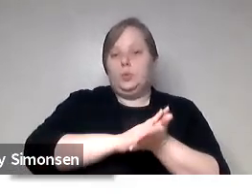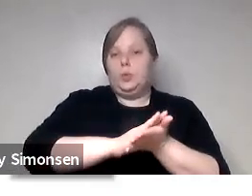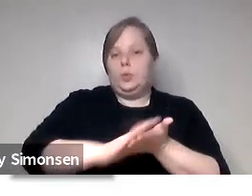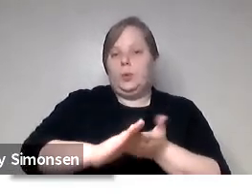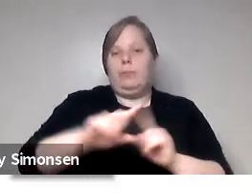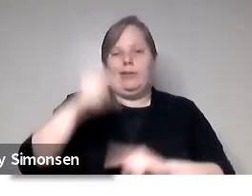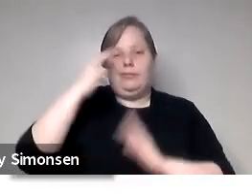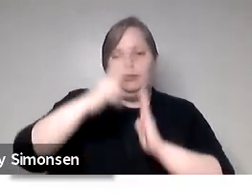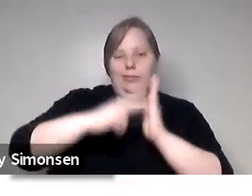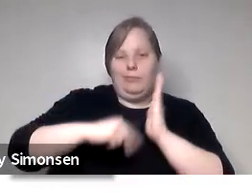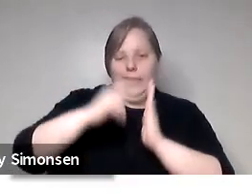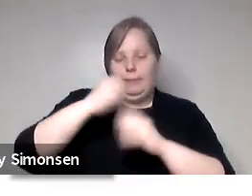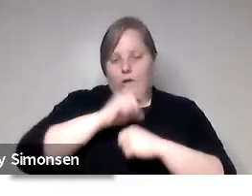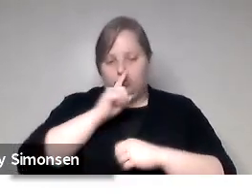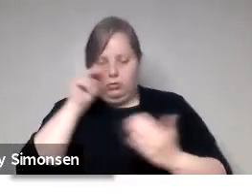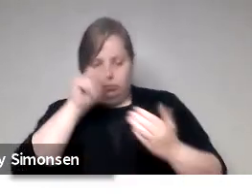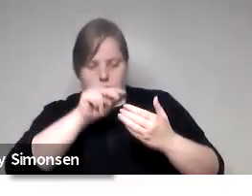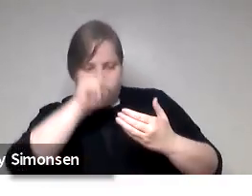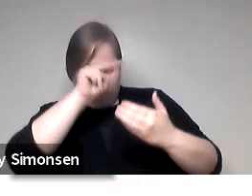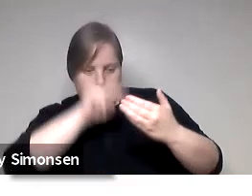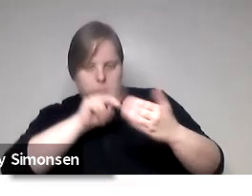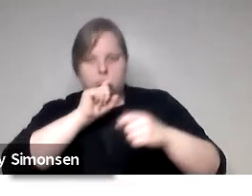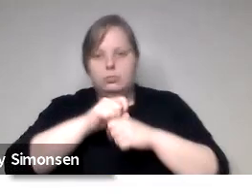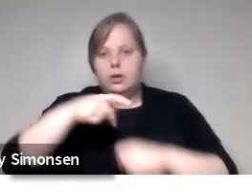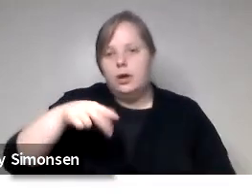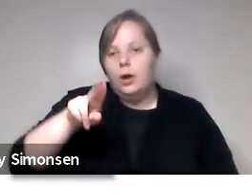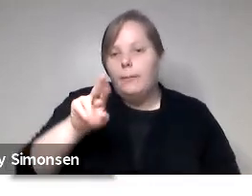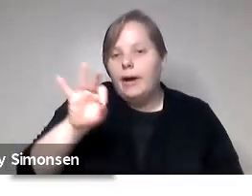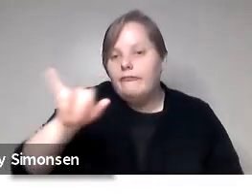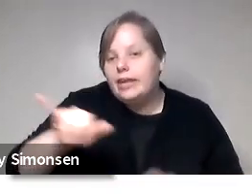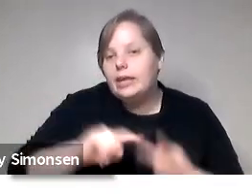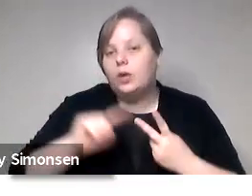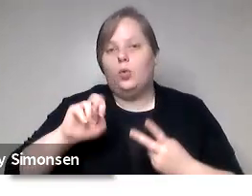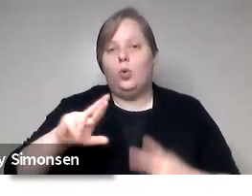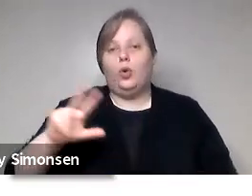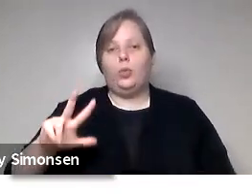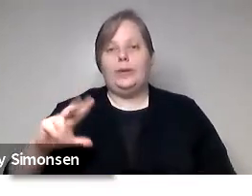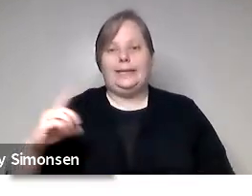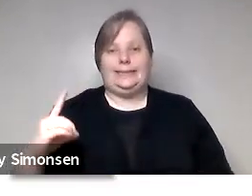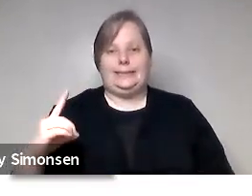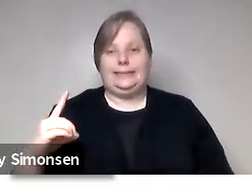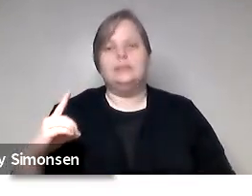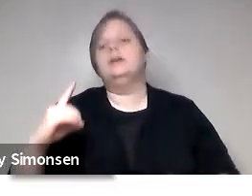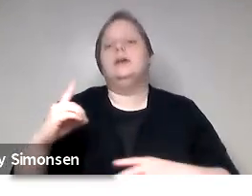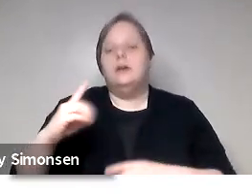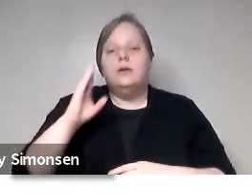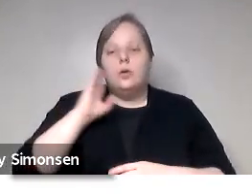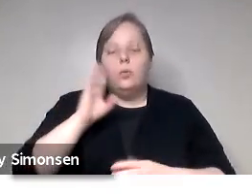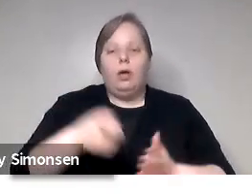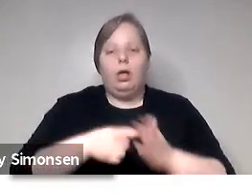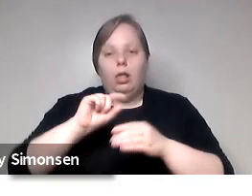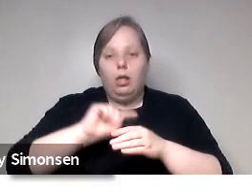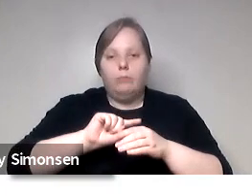as long as you check to make sure it's either puffy or three-dimensional, it will leave a